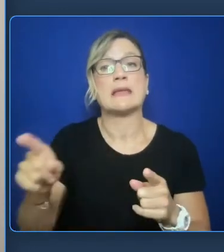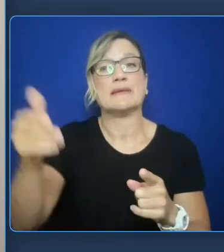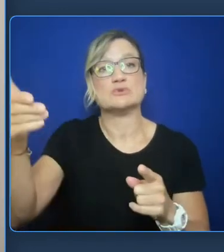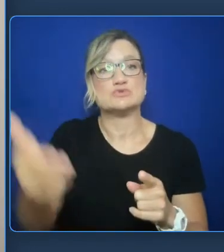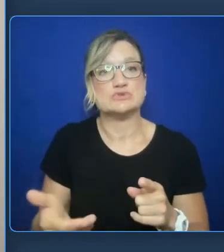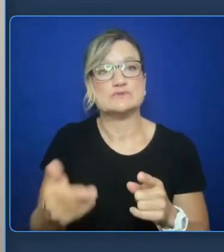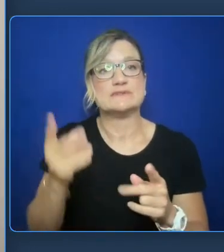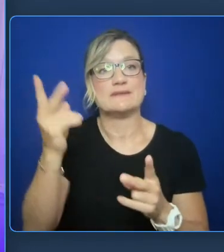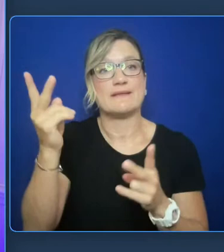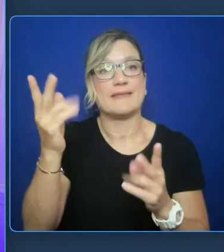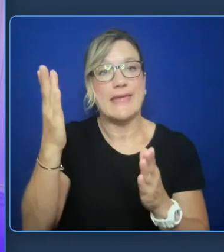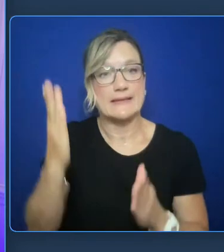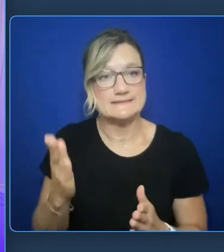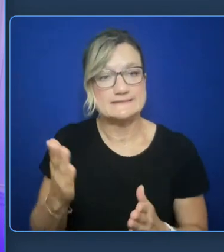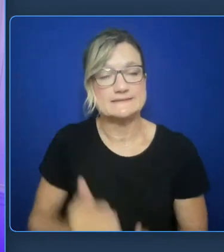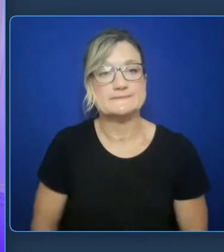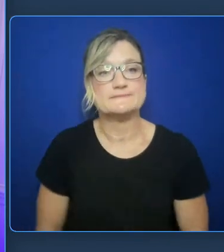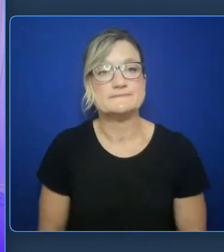guest.